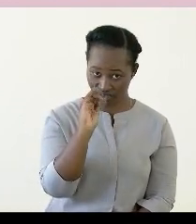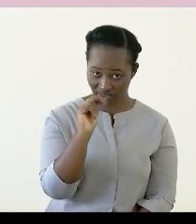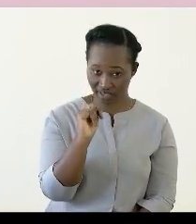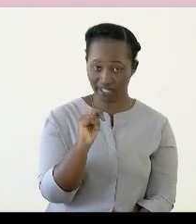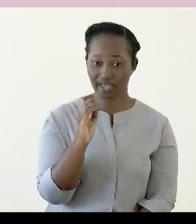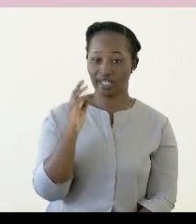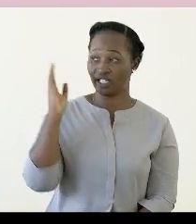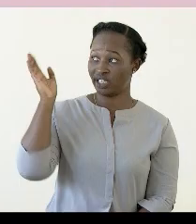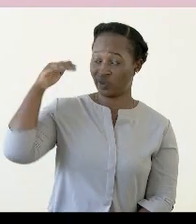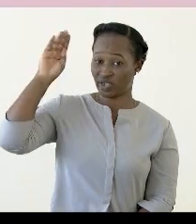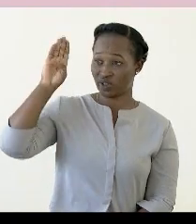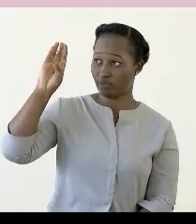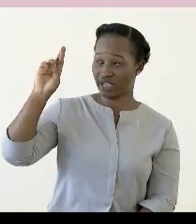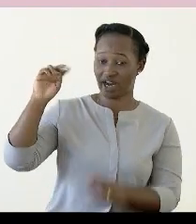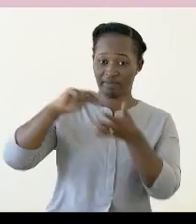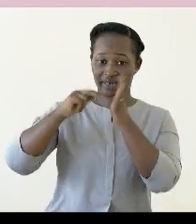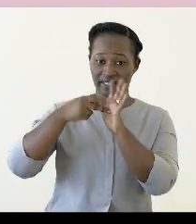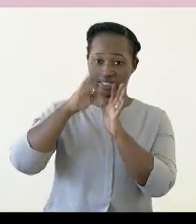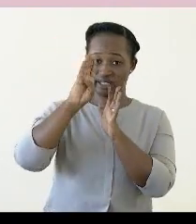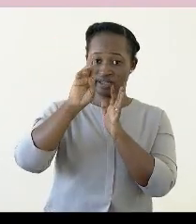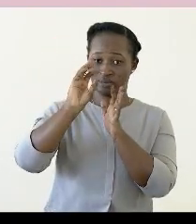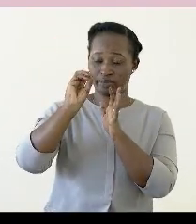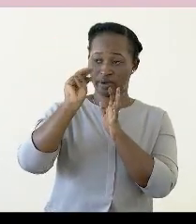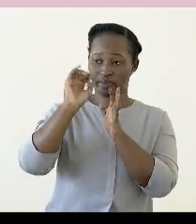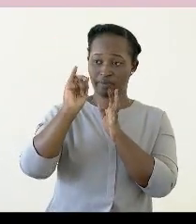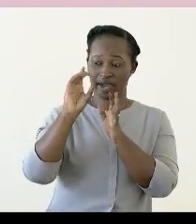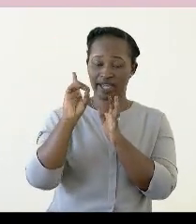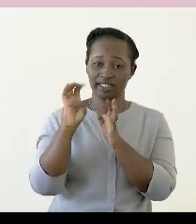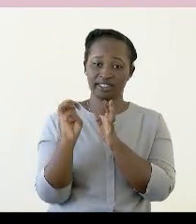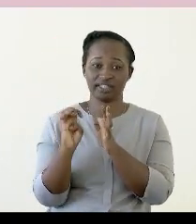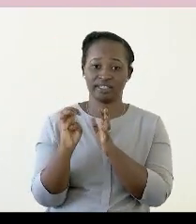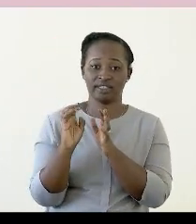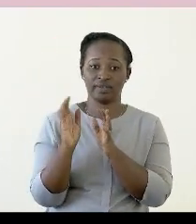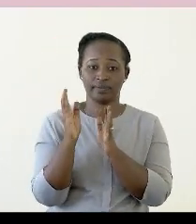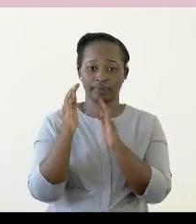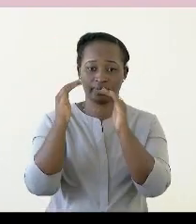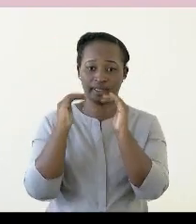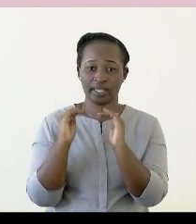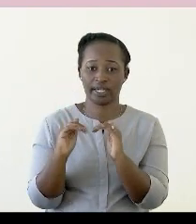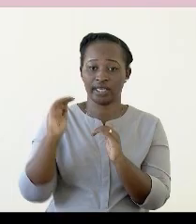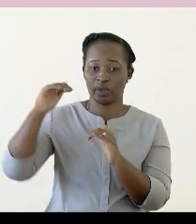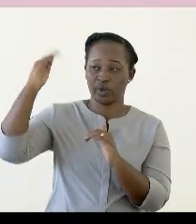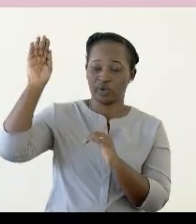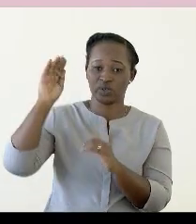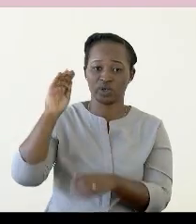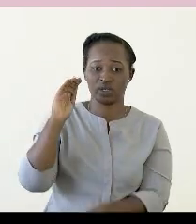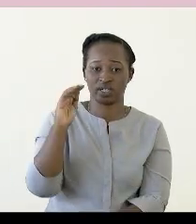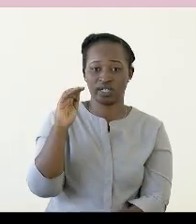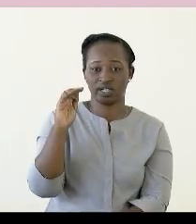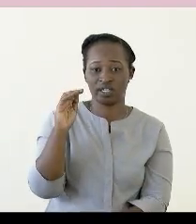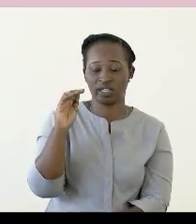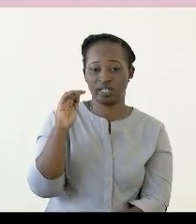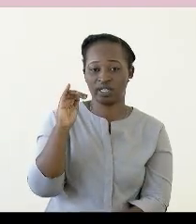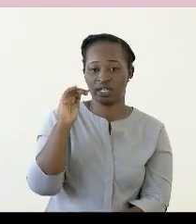is the bromide ion, as it can be seen on the answer. And this one is the cation